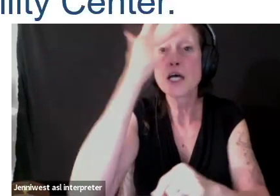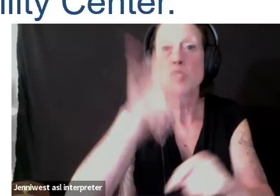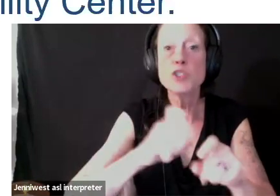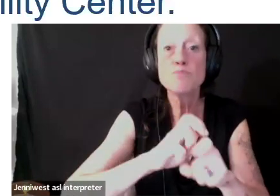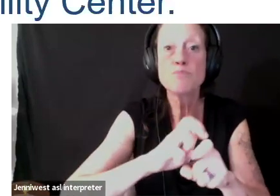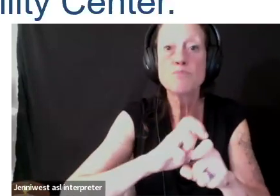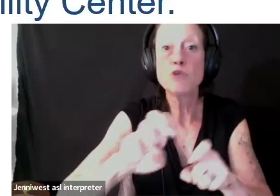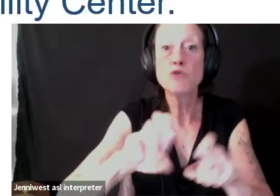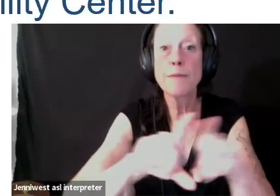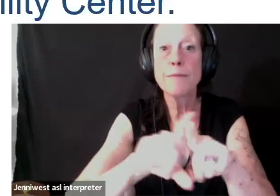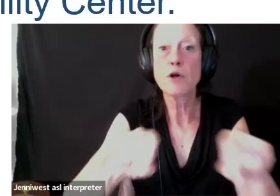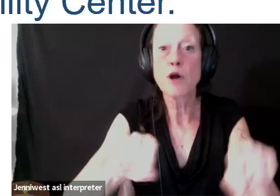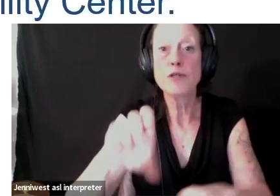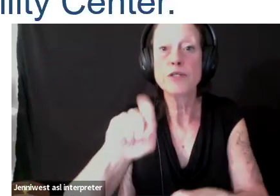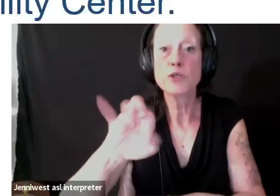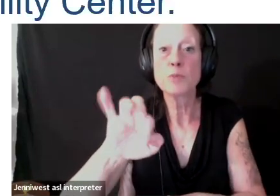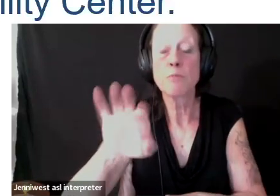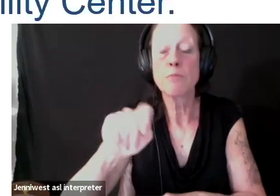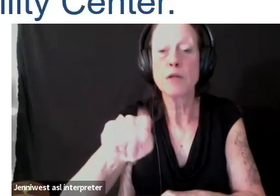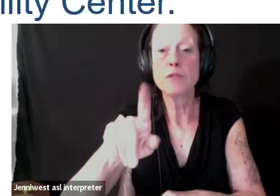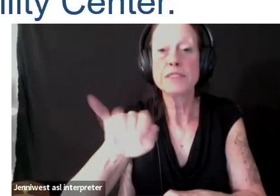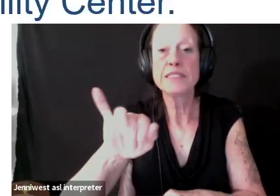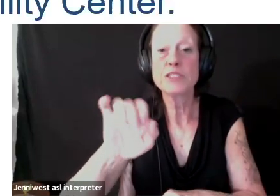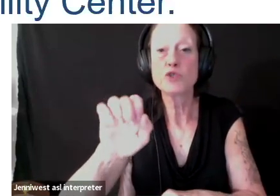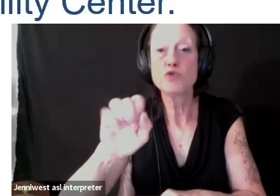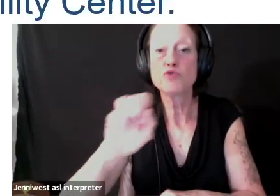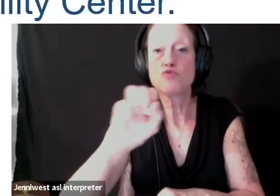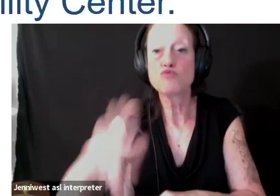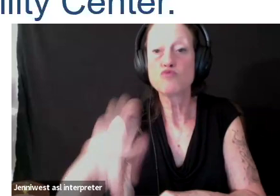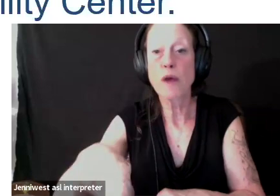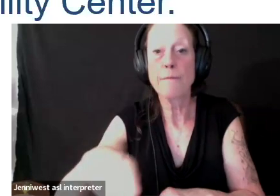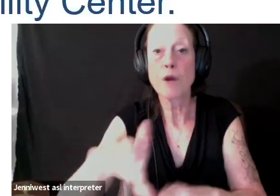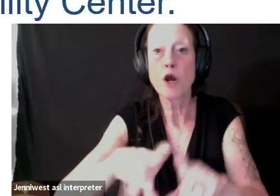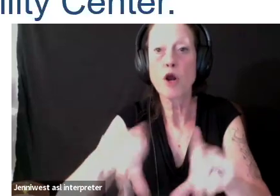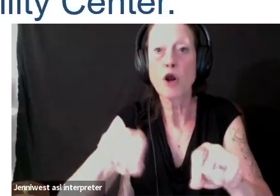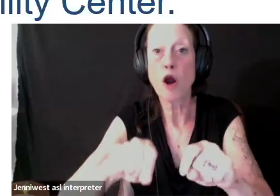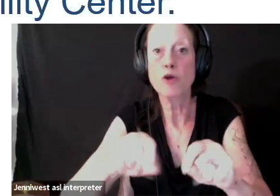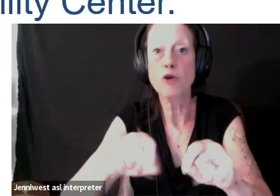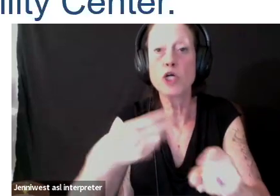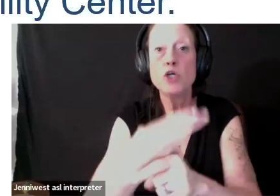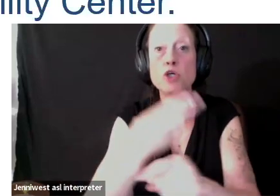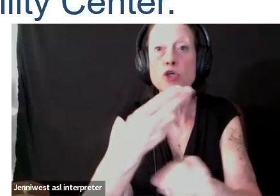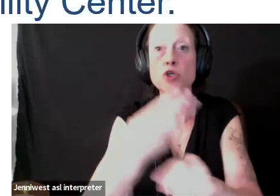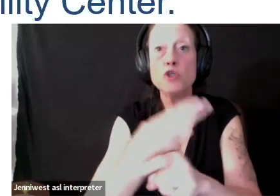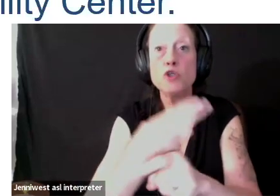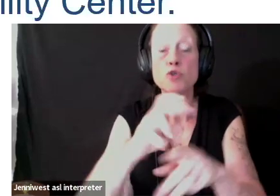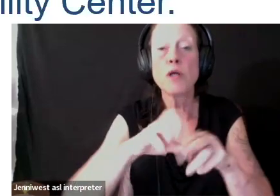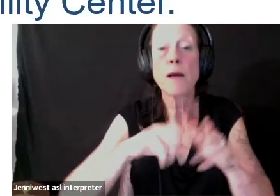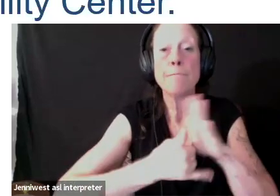So I'm going to talk a little bit about the reduced fare program for people with disabilities.